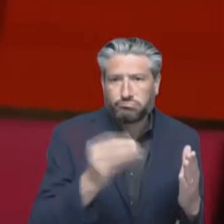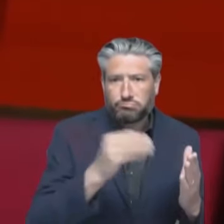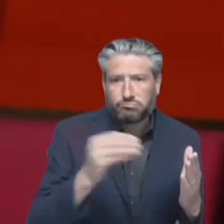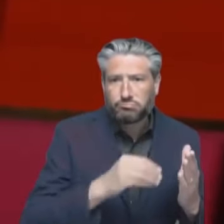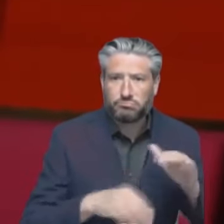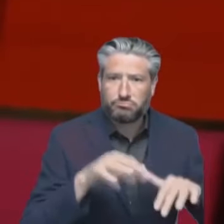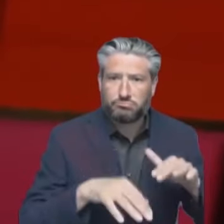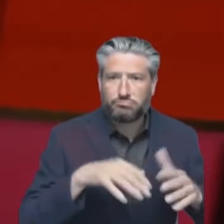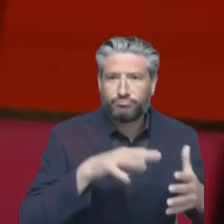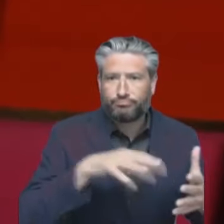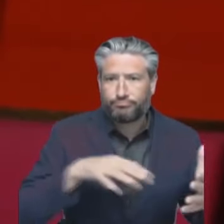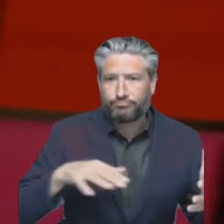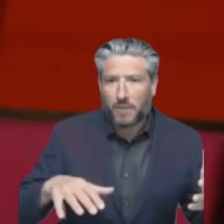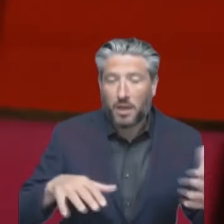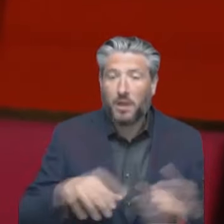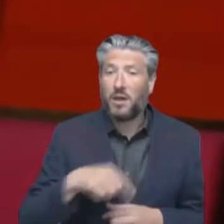which will have a sort of